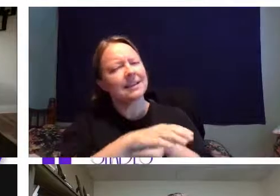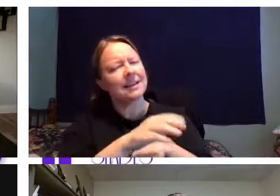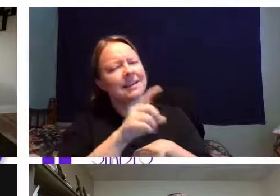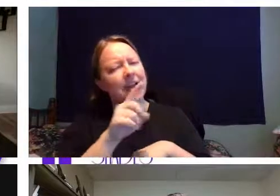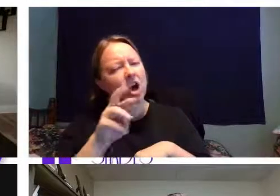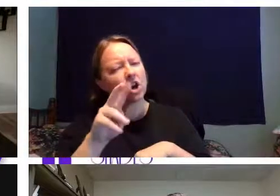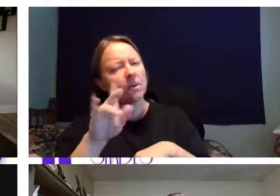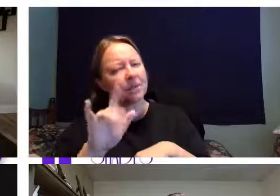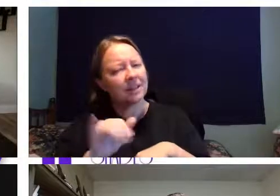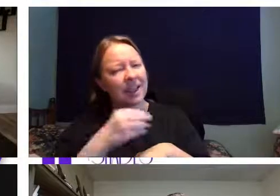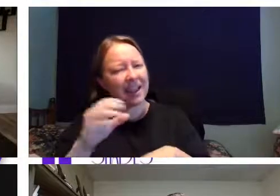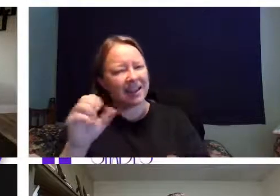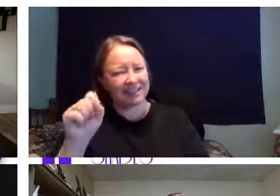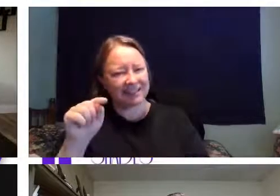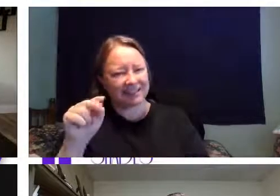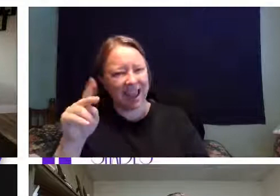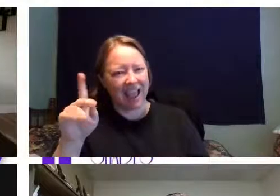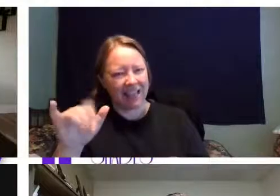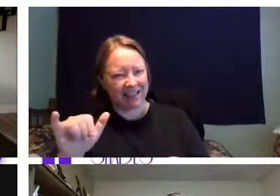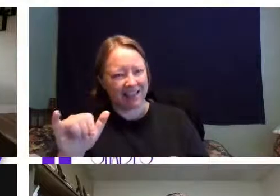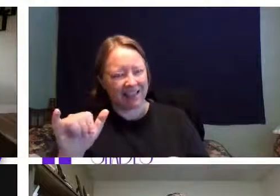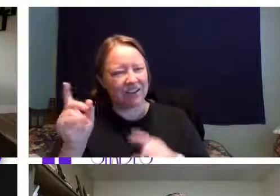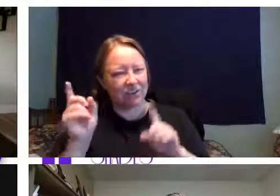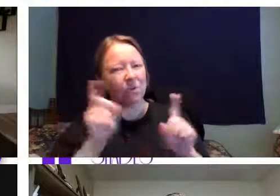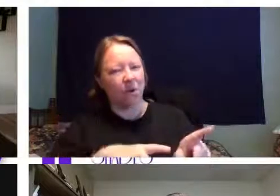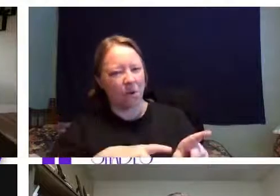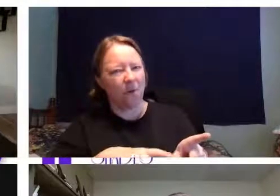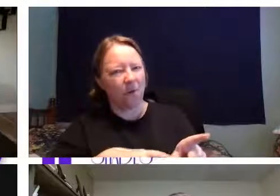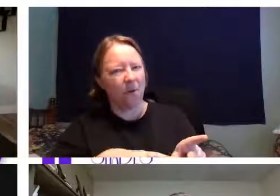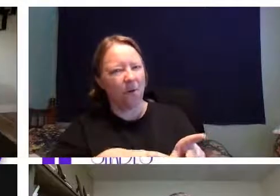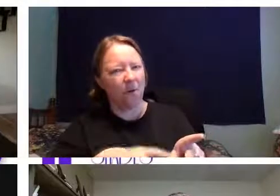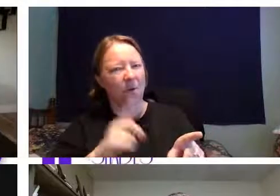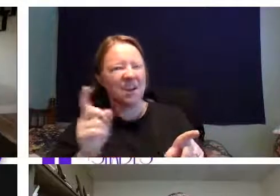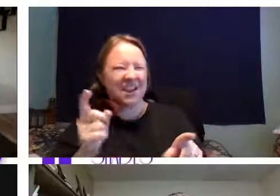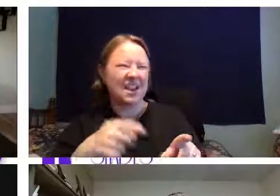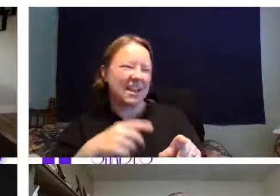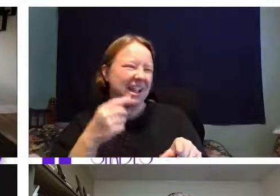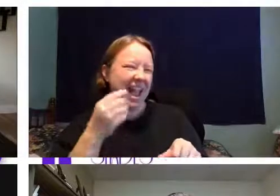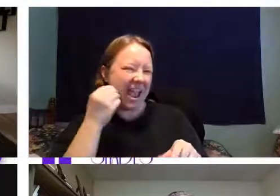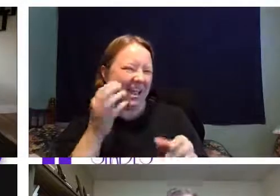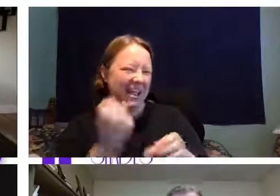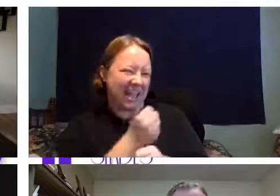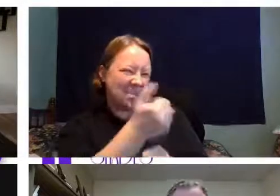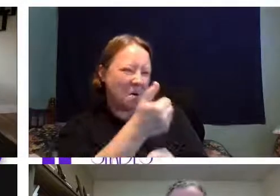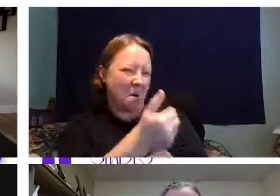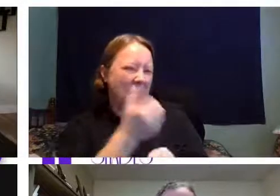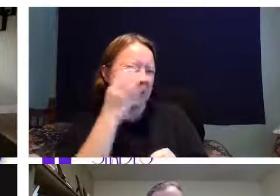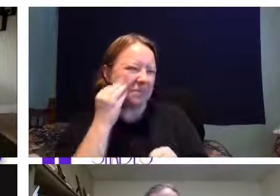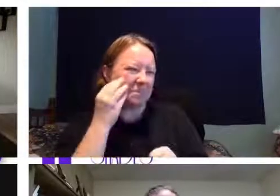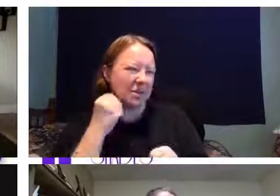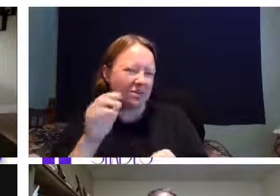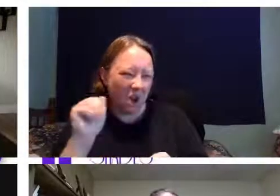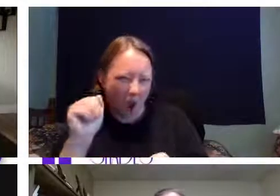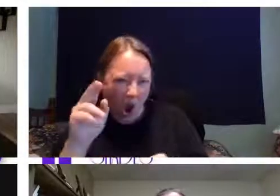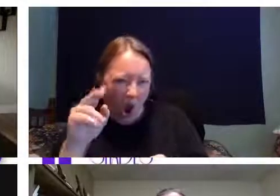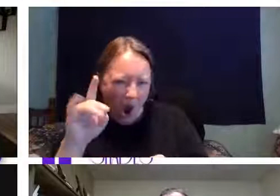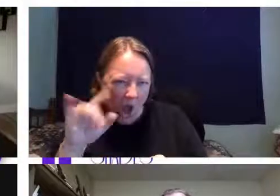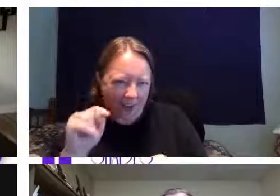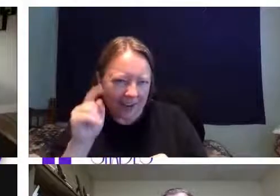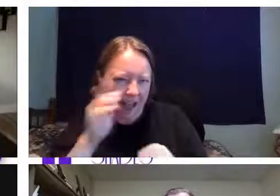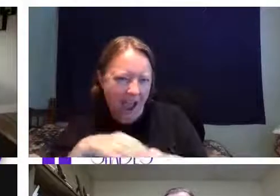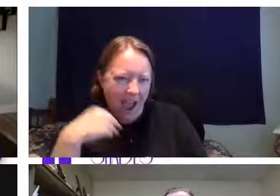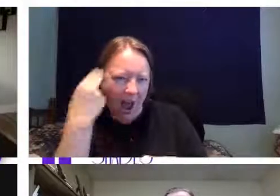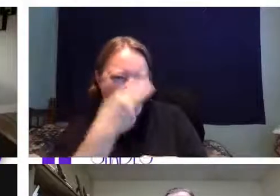Stanley out to do a first-hand accessibility audit of the Hawaiian Islands. Yeah.